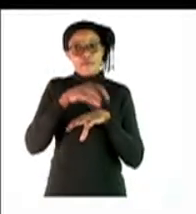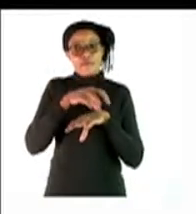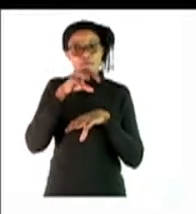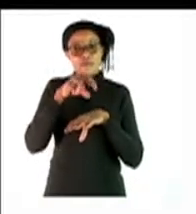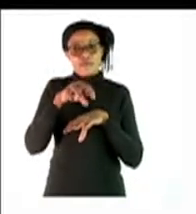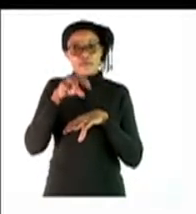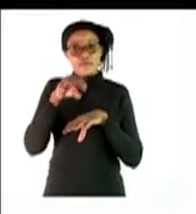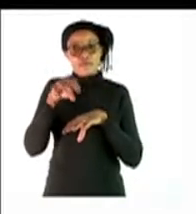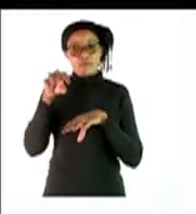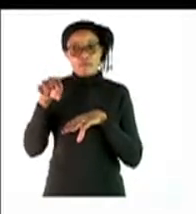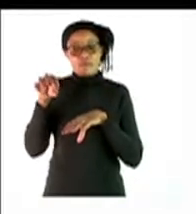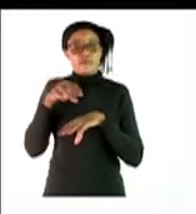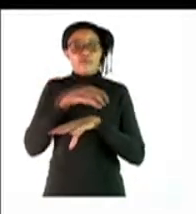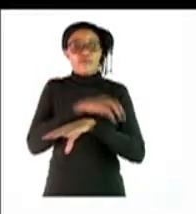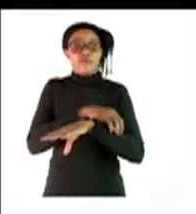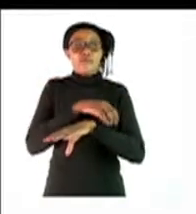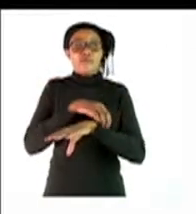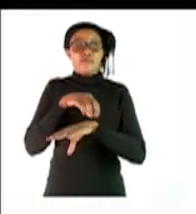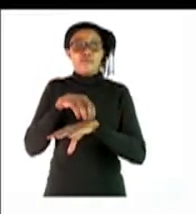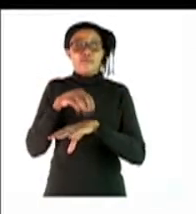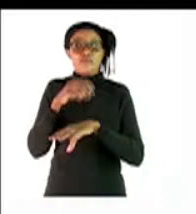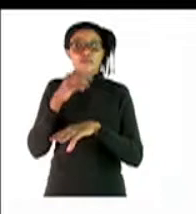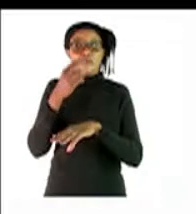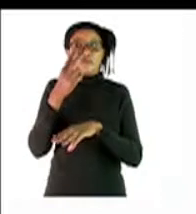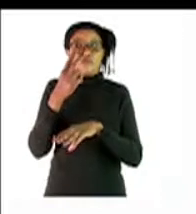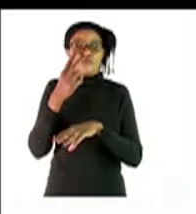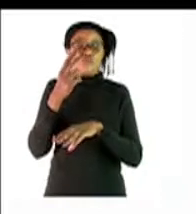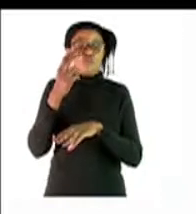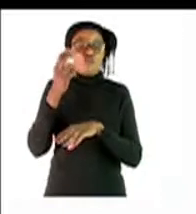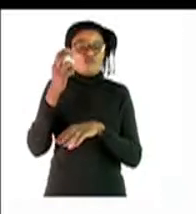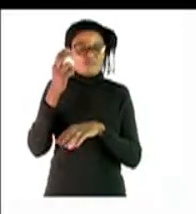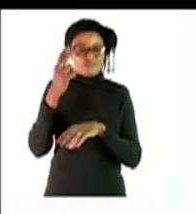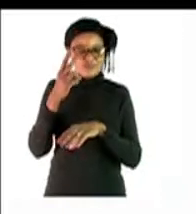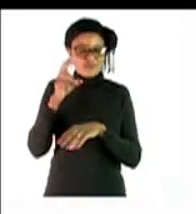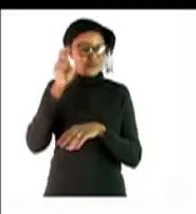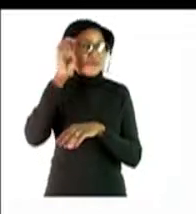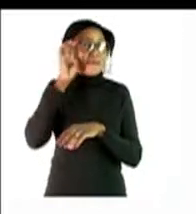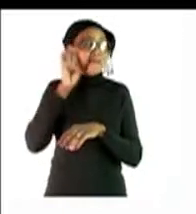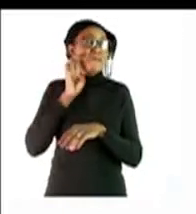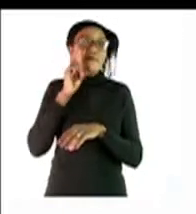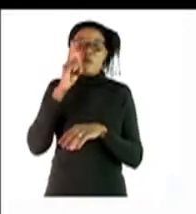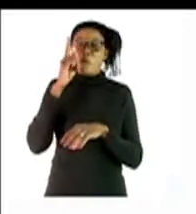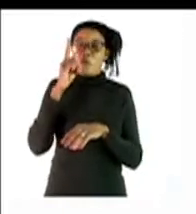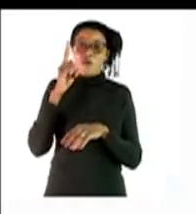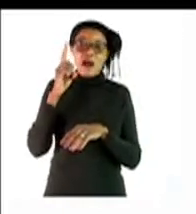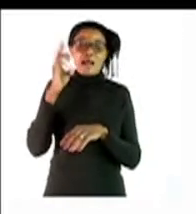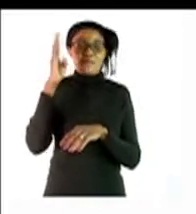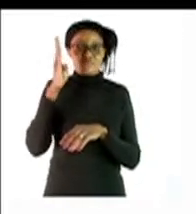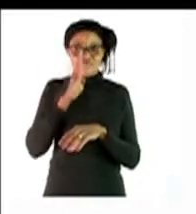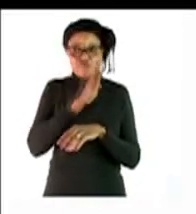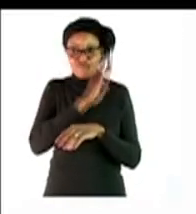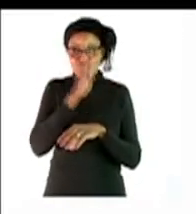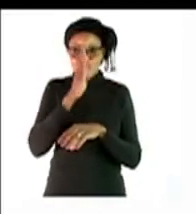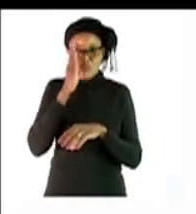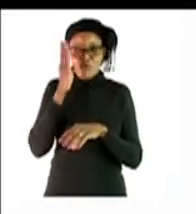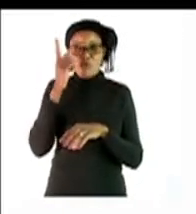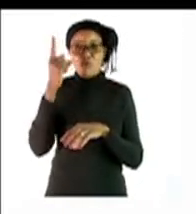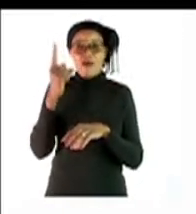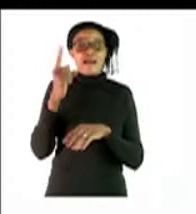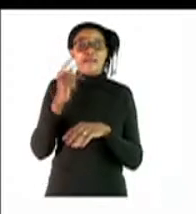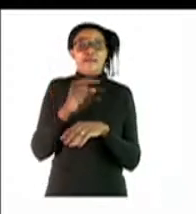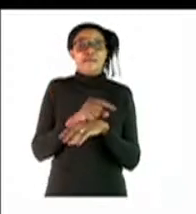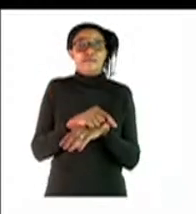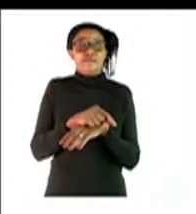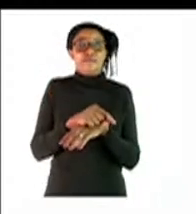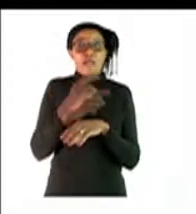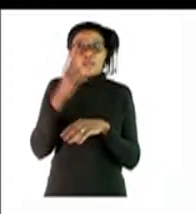have two cream ones, one blue one, and two cream ones again.